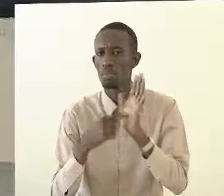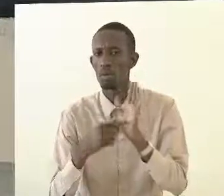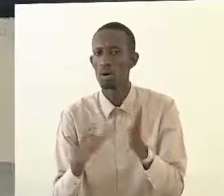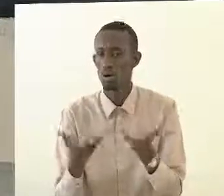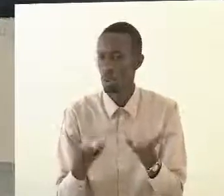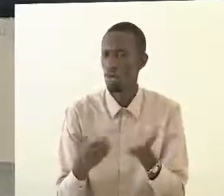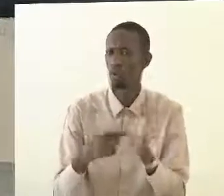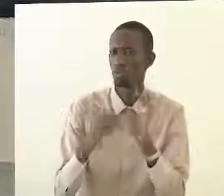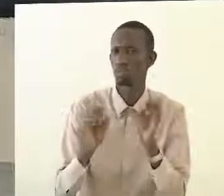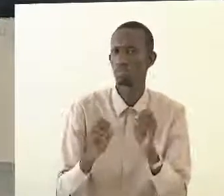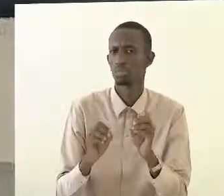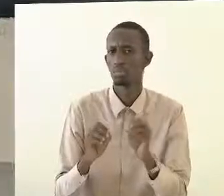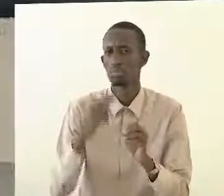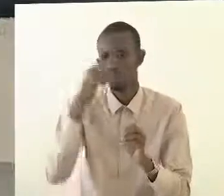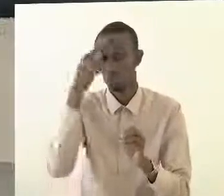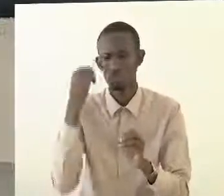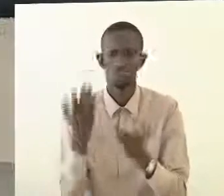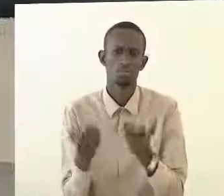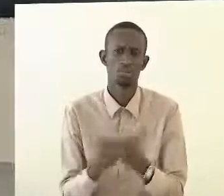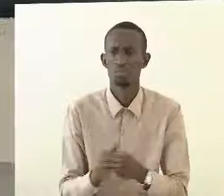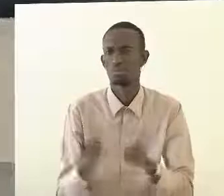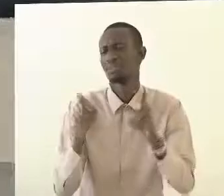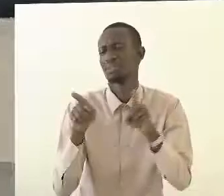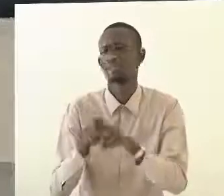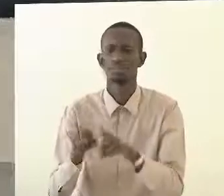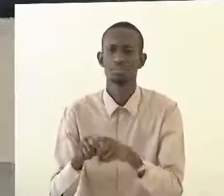or not because the method is the same.